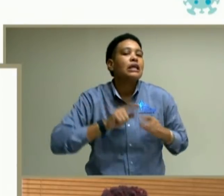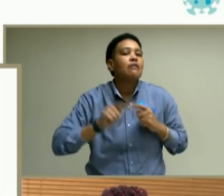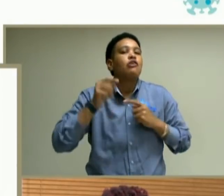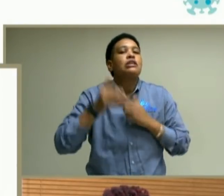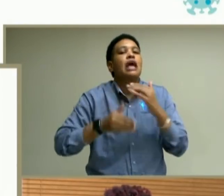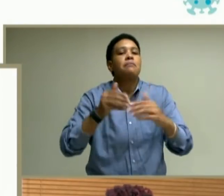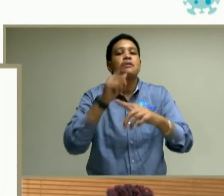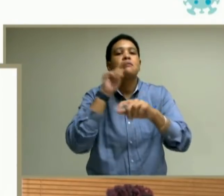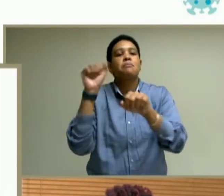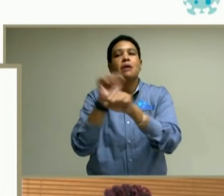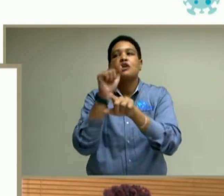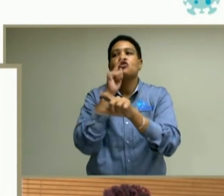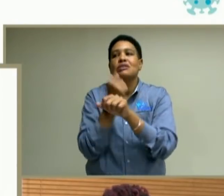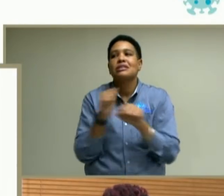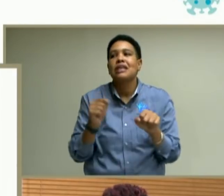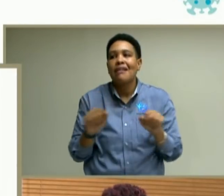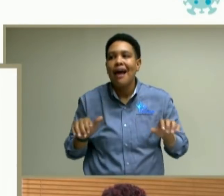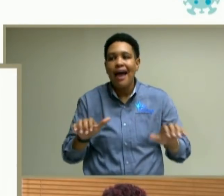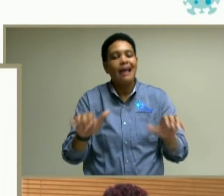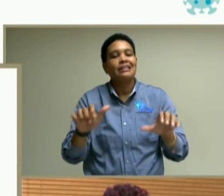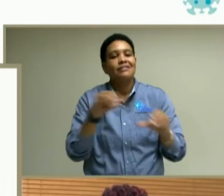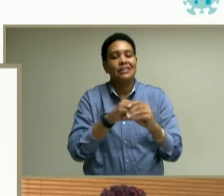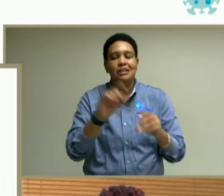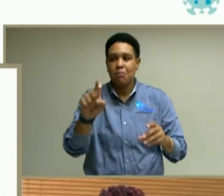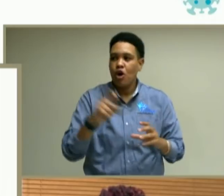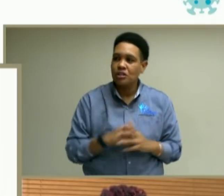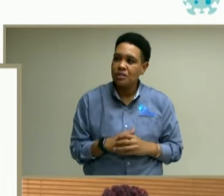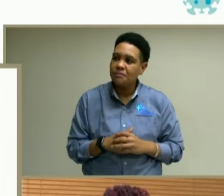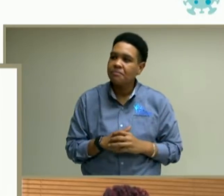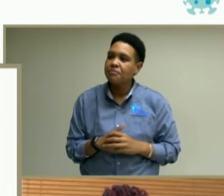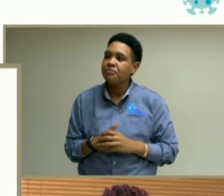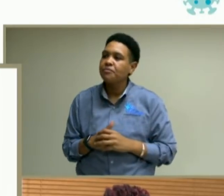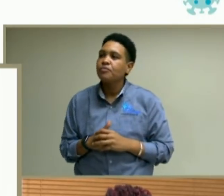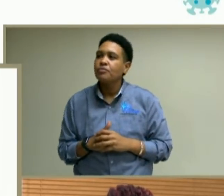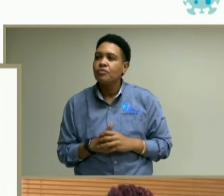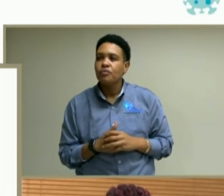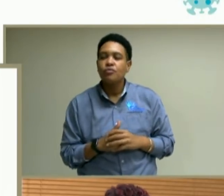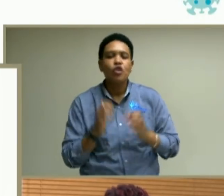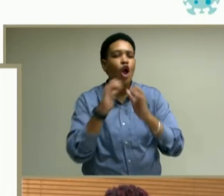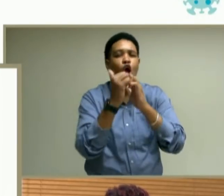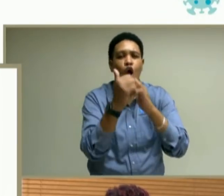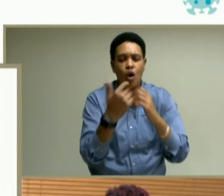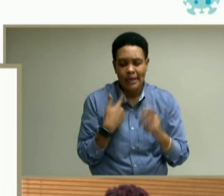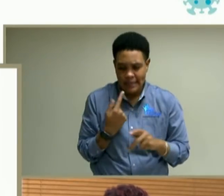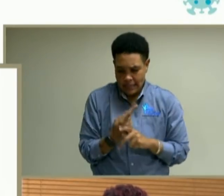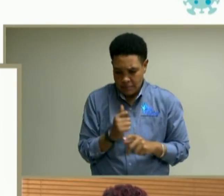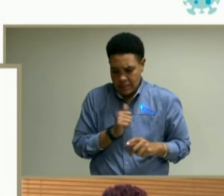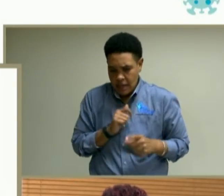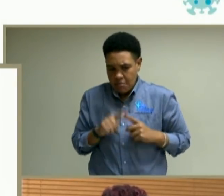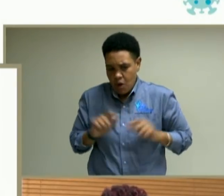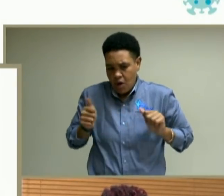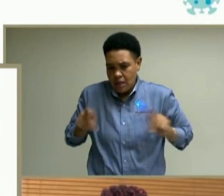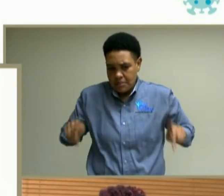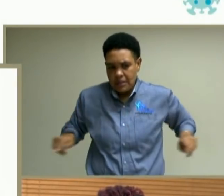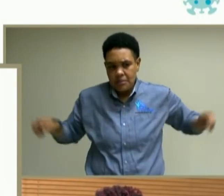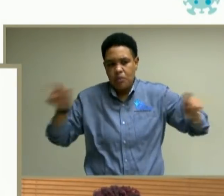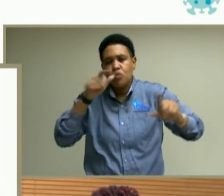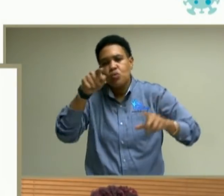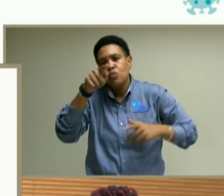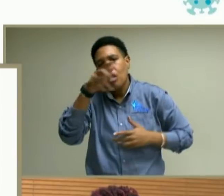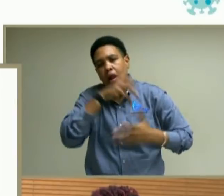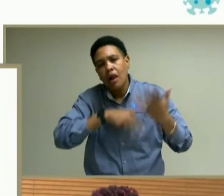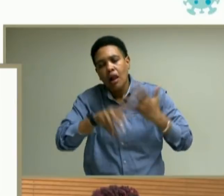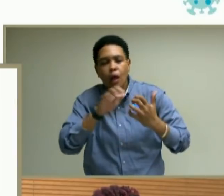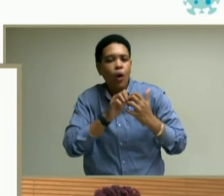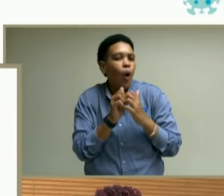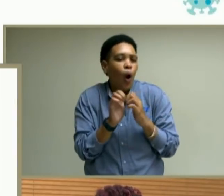make sure that is a safe activity. So how do you keep yourself as well as other persons whom you're interacting